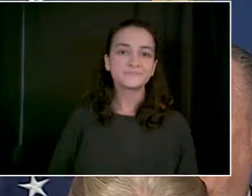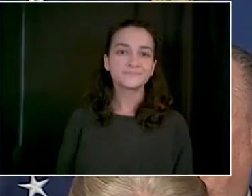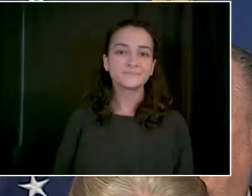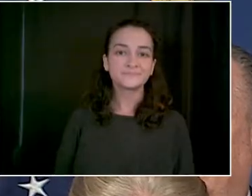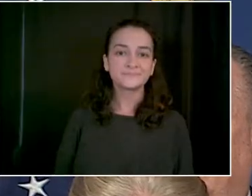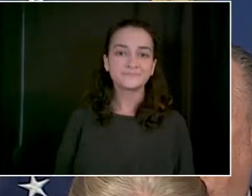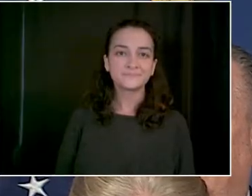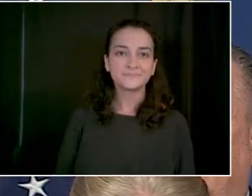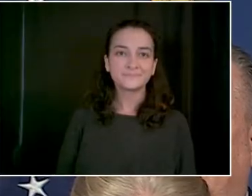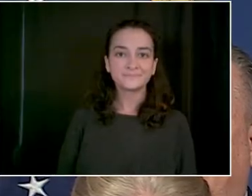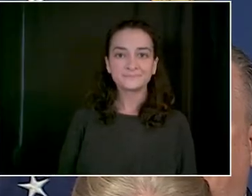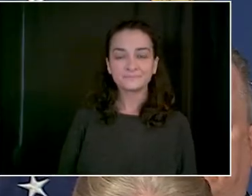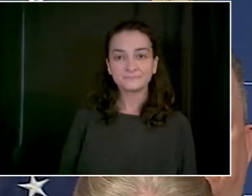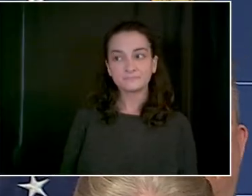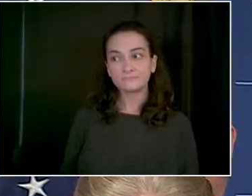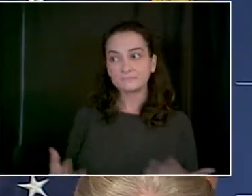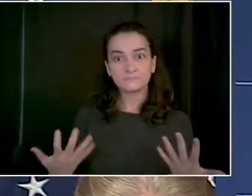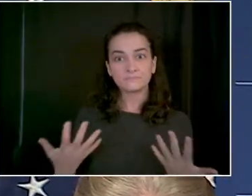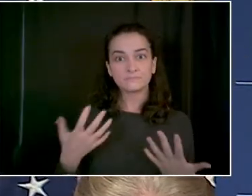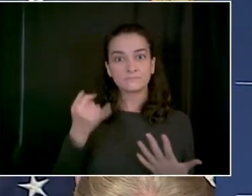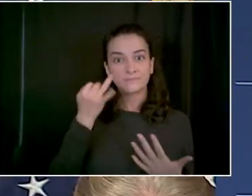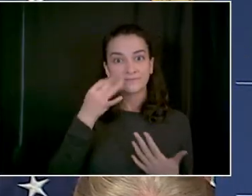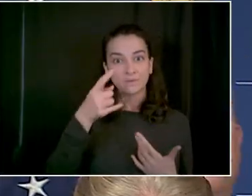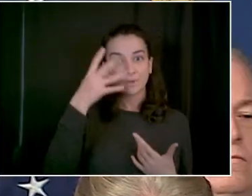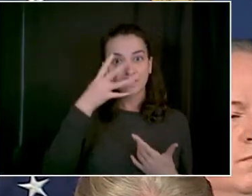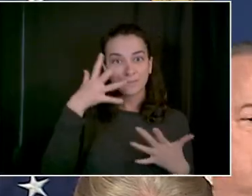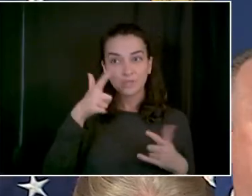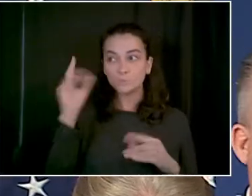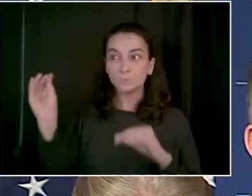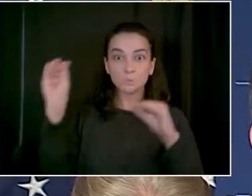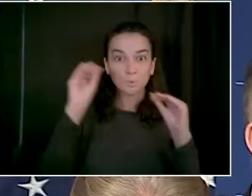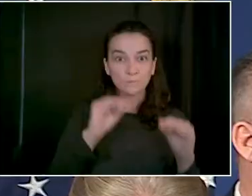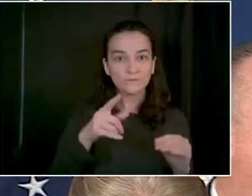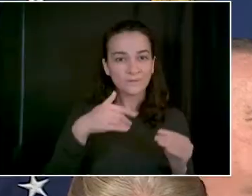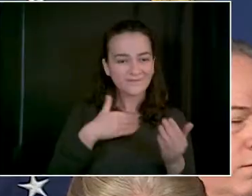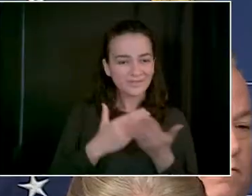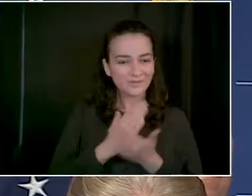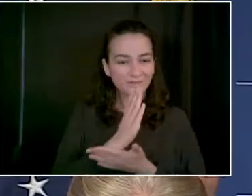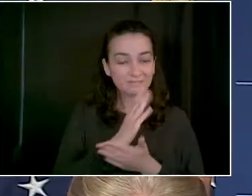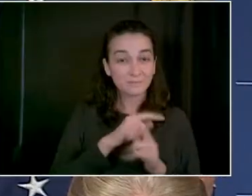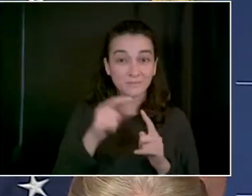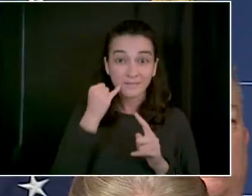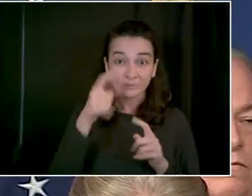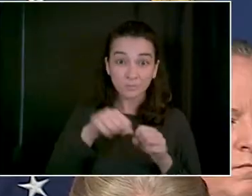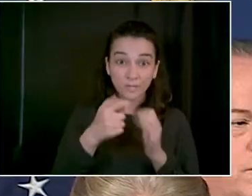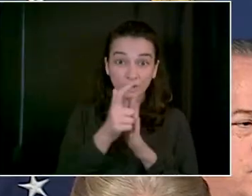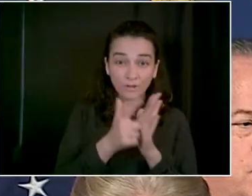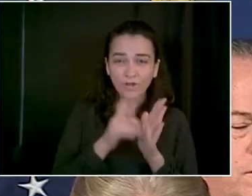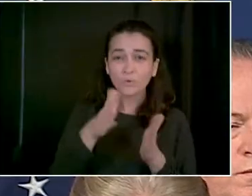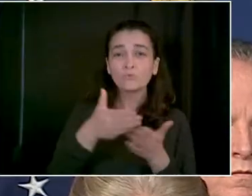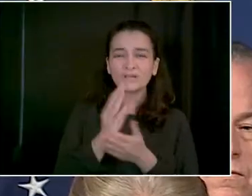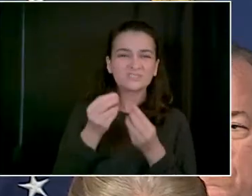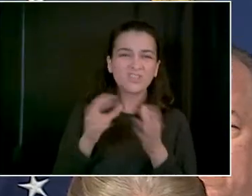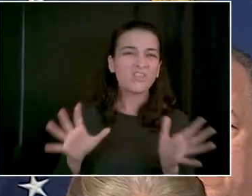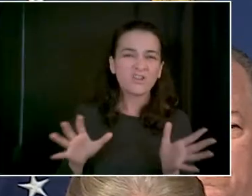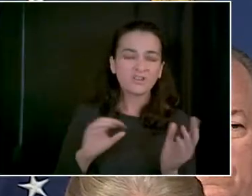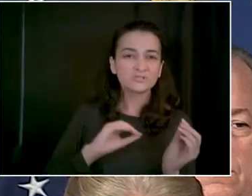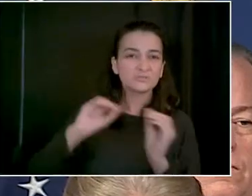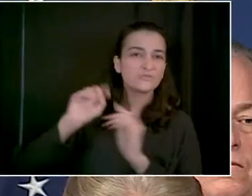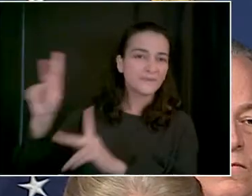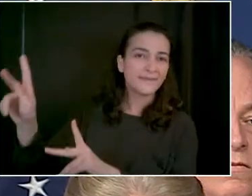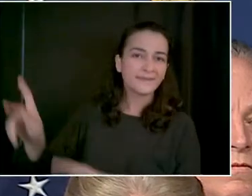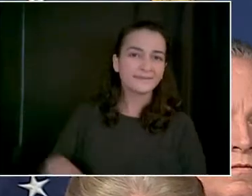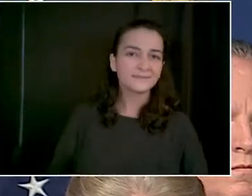be here in what I believe is the greatest country on the globe. Sorry, I can't make it